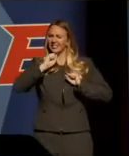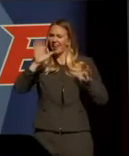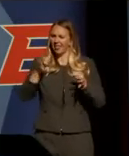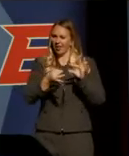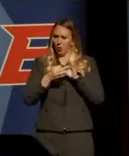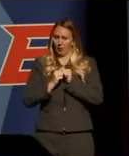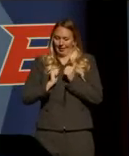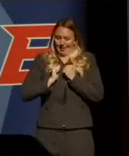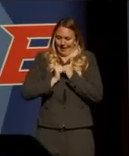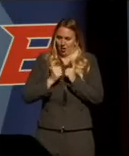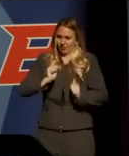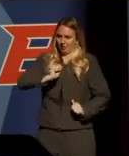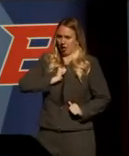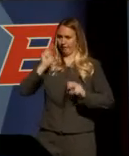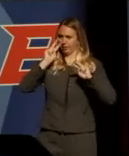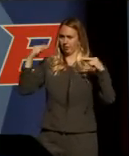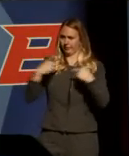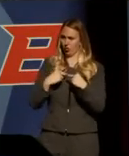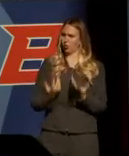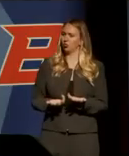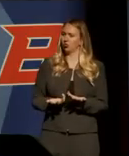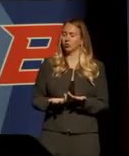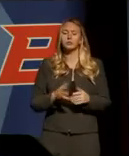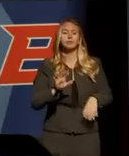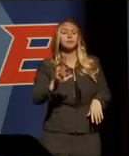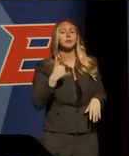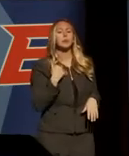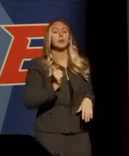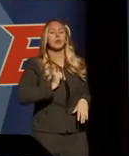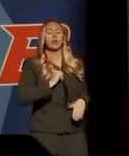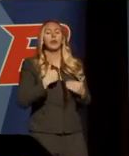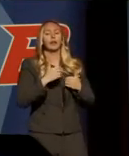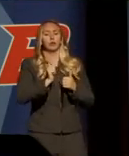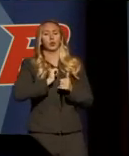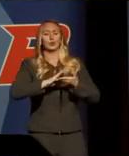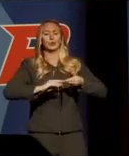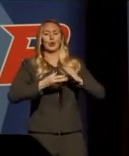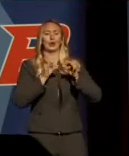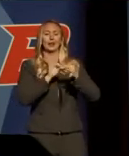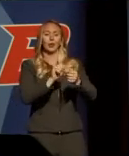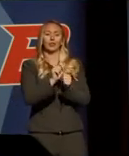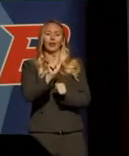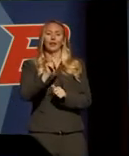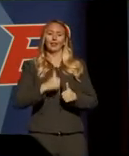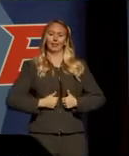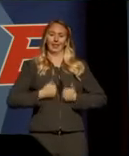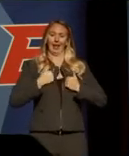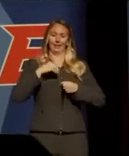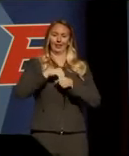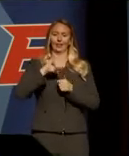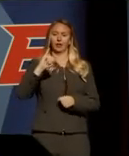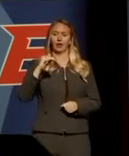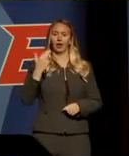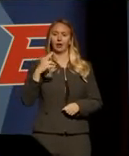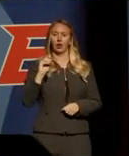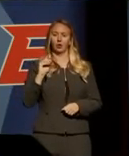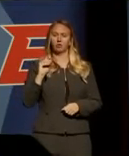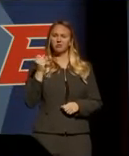We all have our own story about life in Idaho, but we often don't hear those stories.